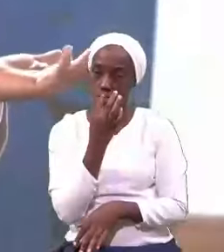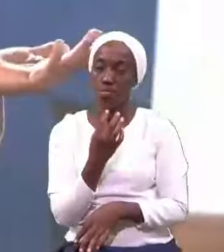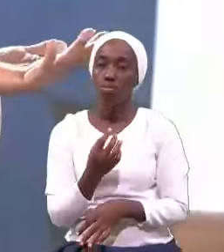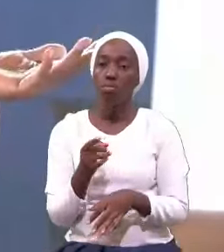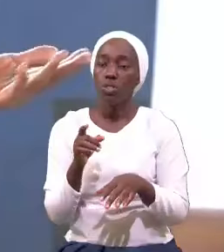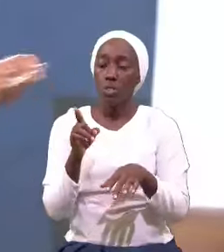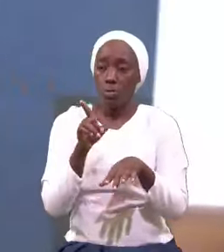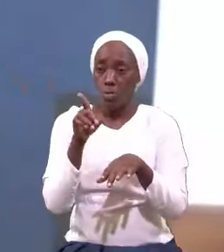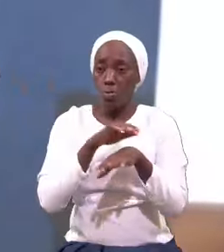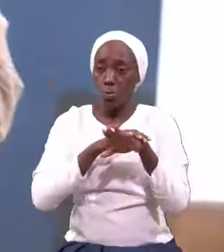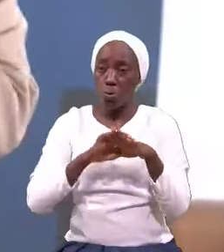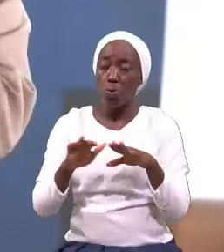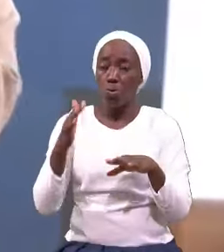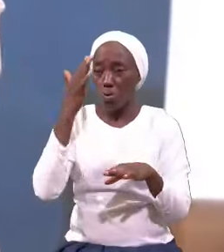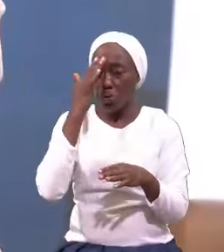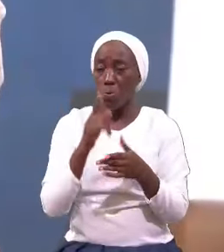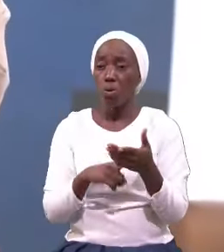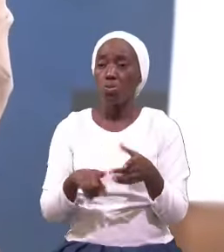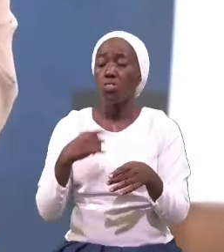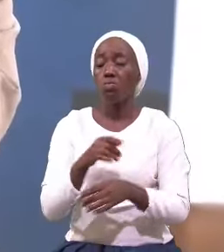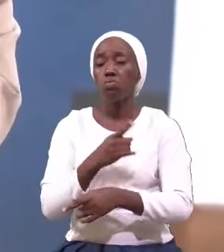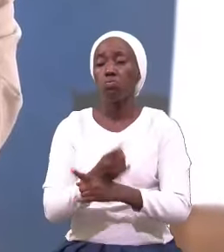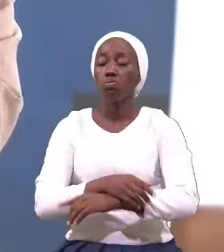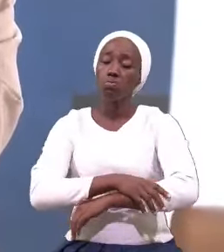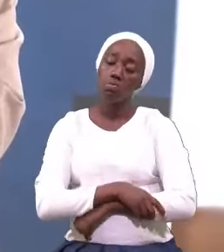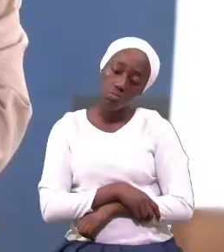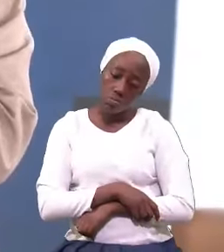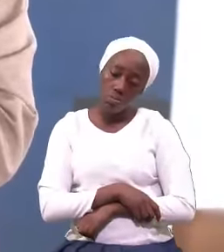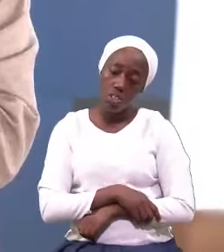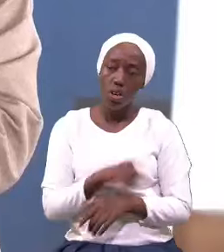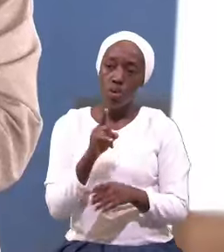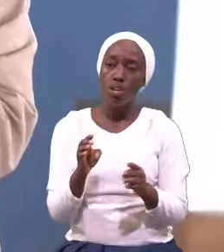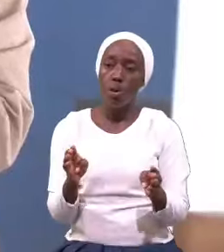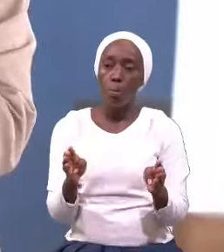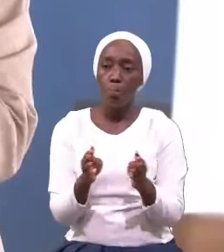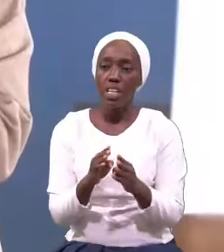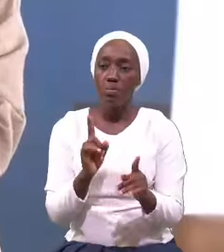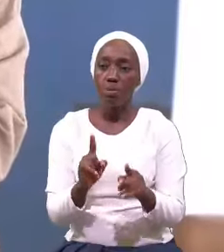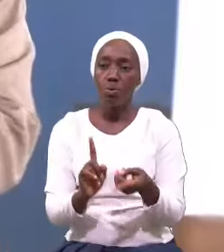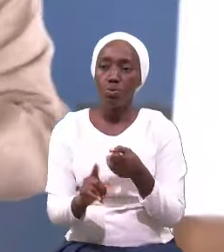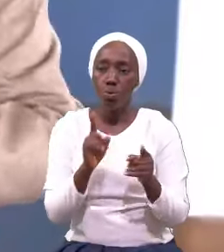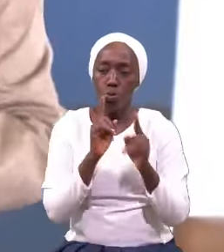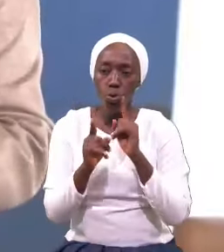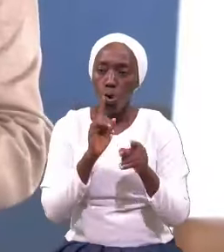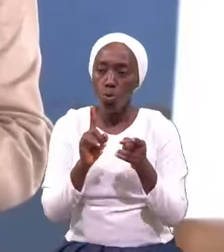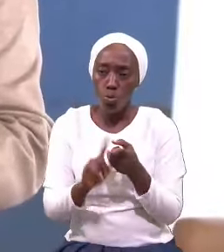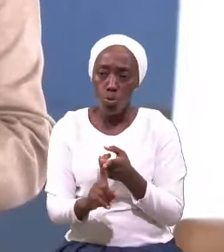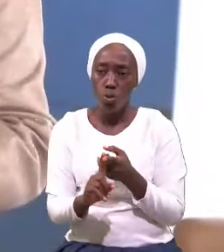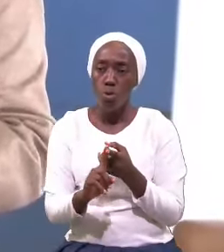say. When you see people you need to talk to, fear will shut your